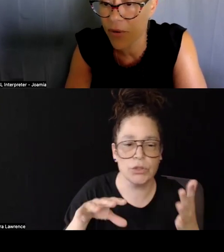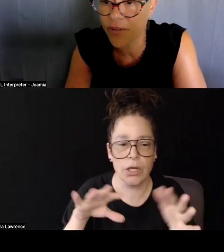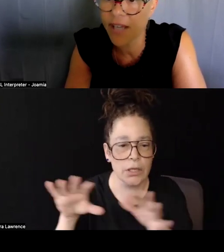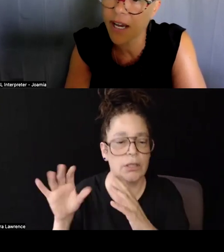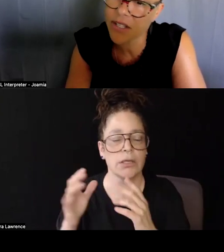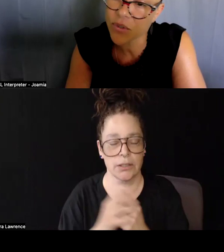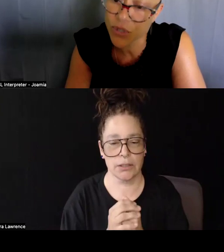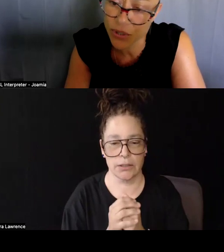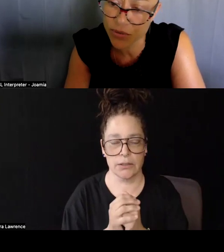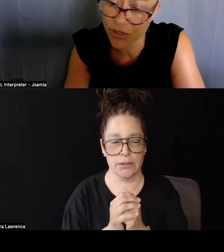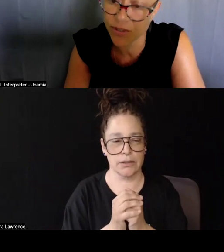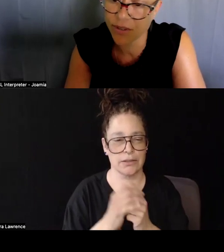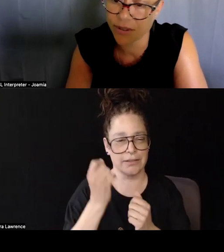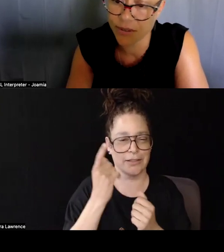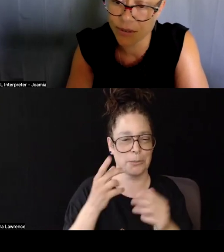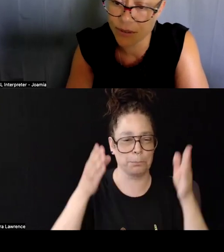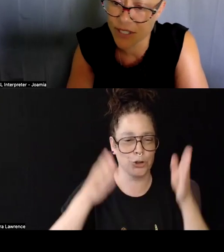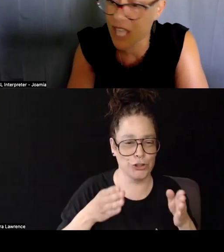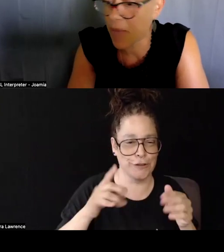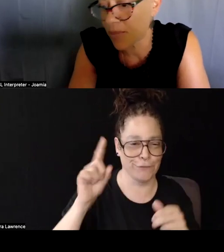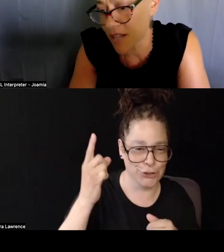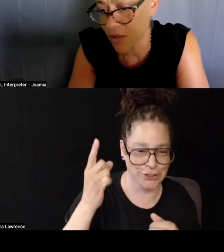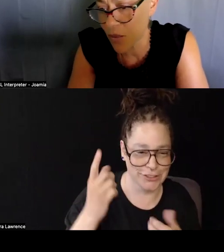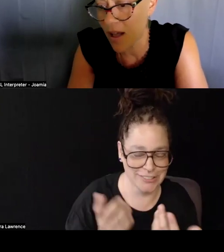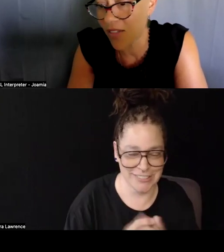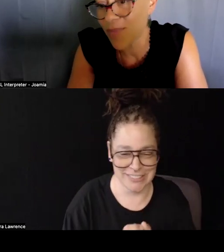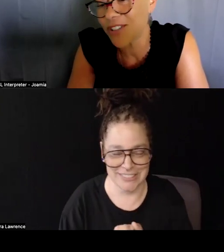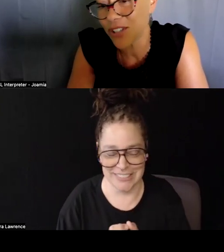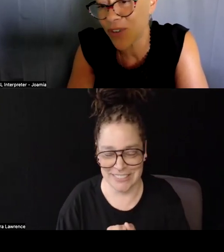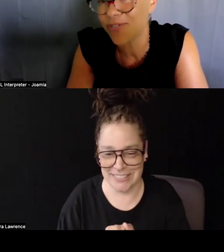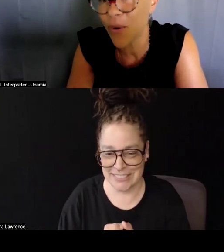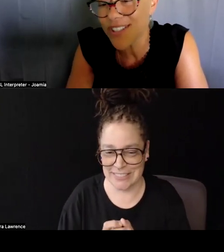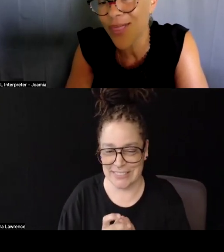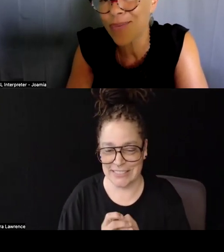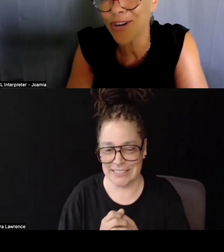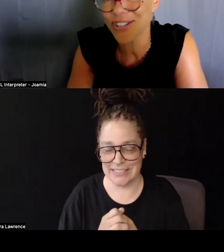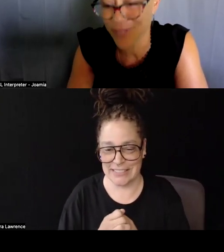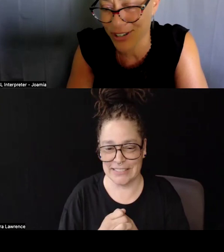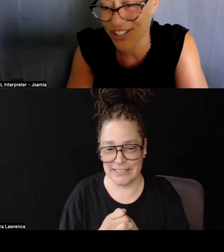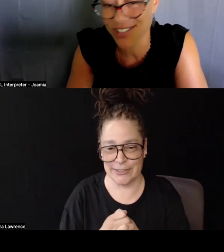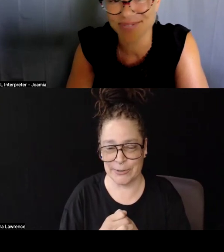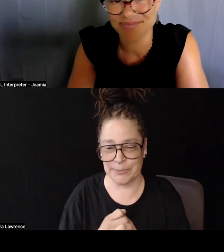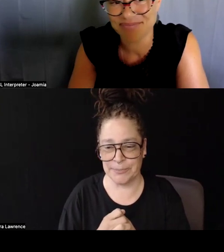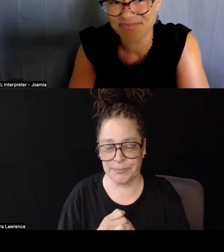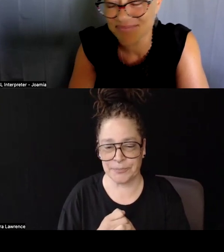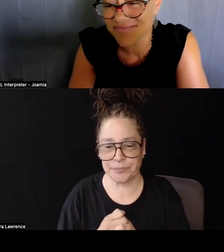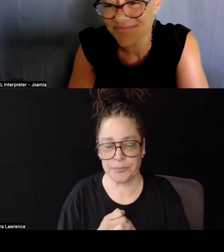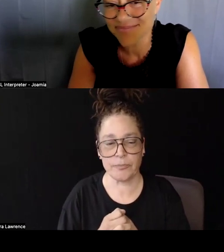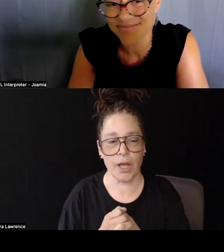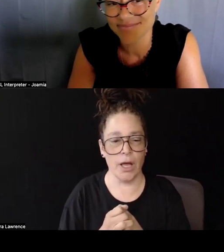And if you invite a high school student, the same applies as well. Focus on the person first.